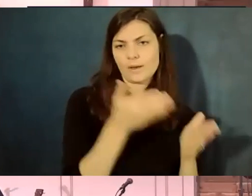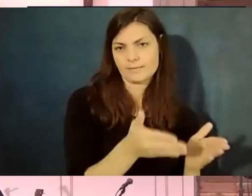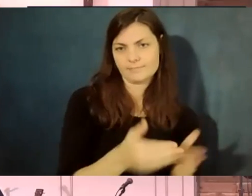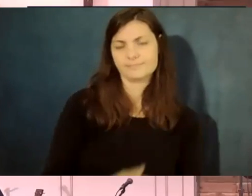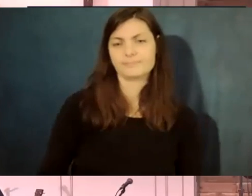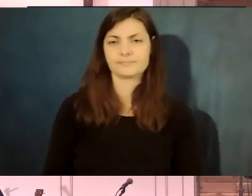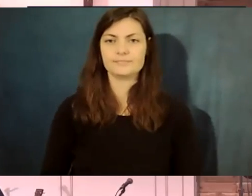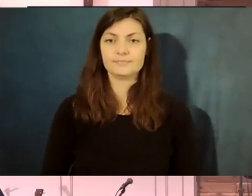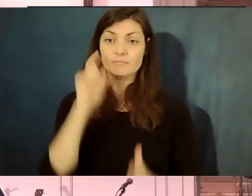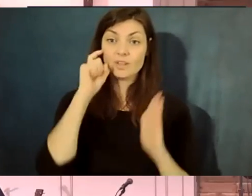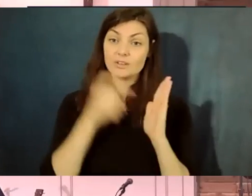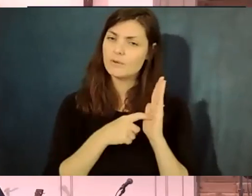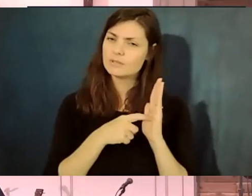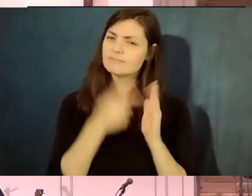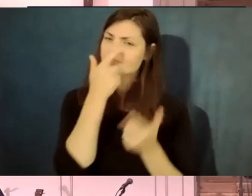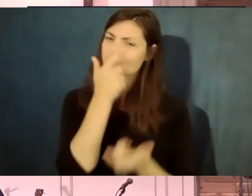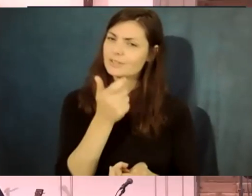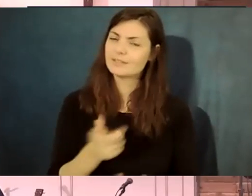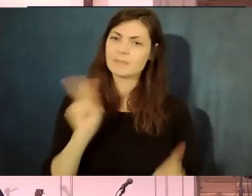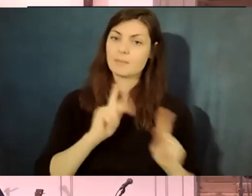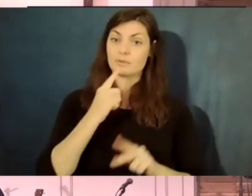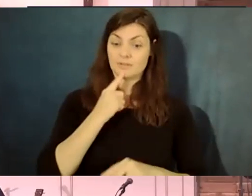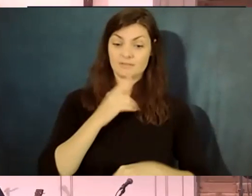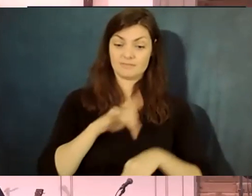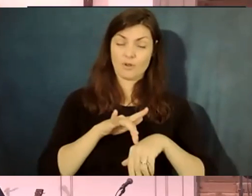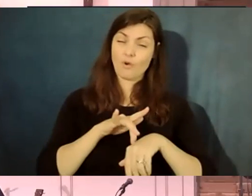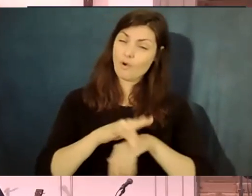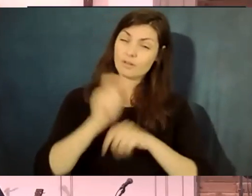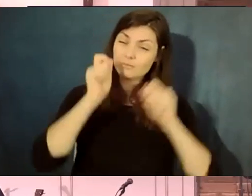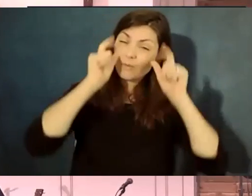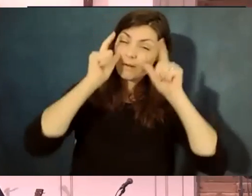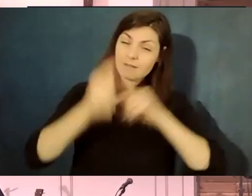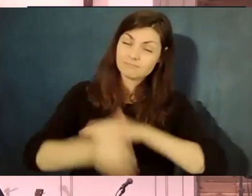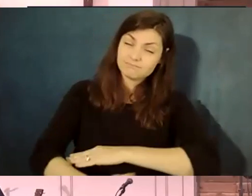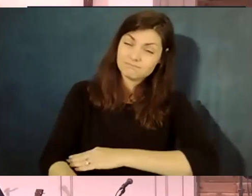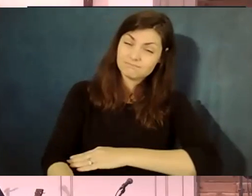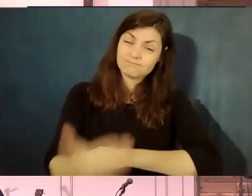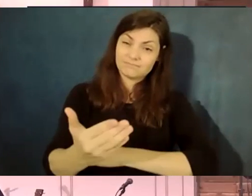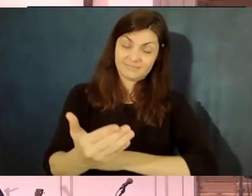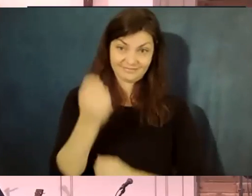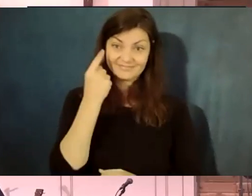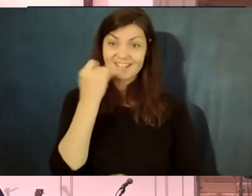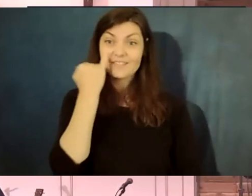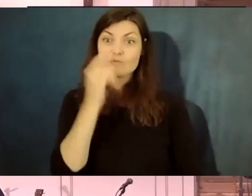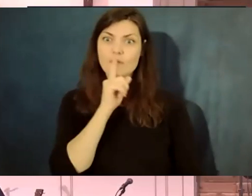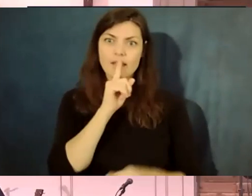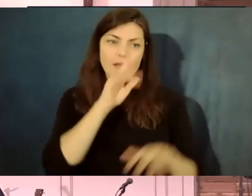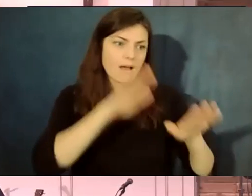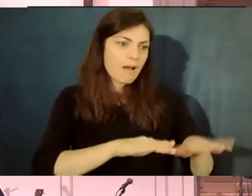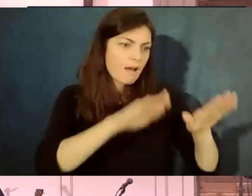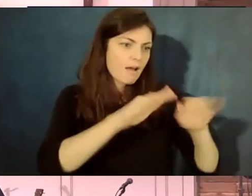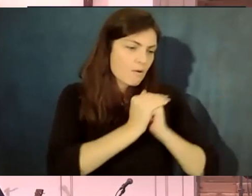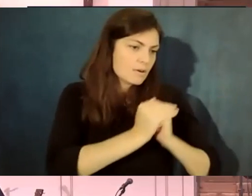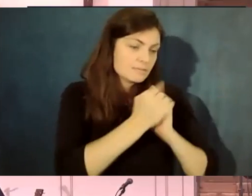And did you notice it says a couple interesting things? It says they rose early. The thing that you idolize, you'll wake up early for.